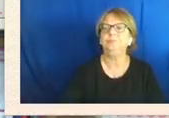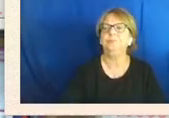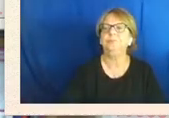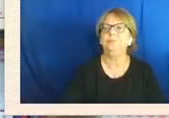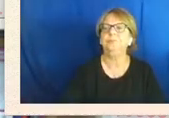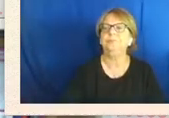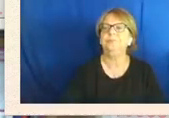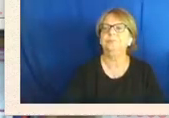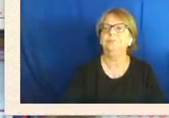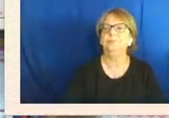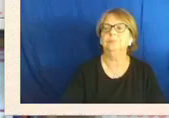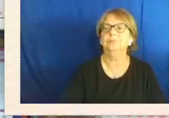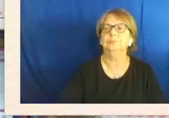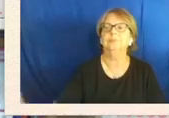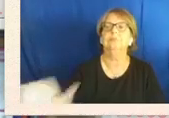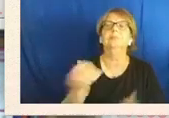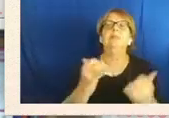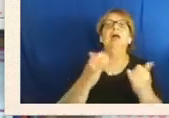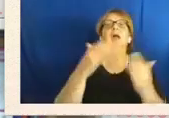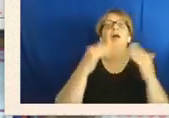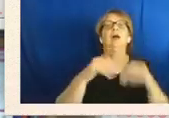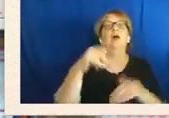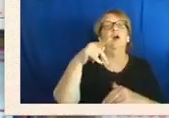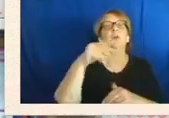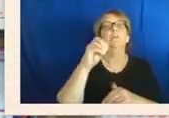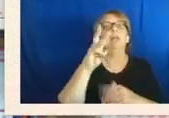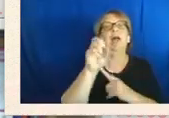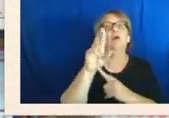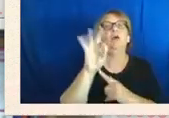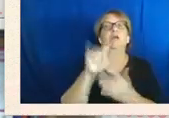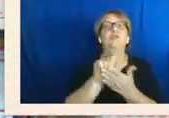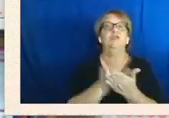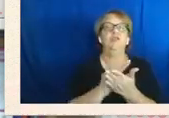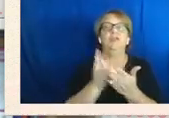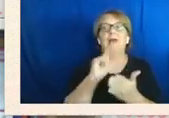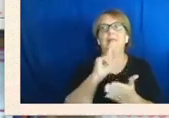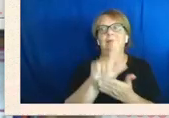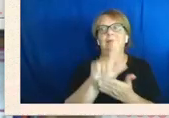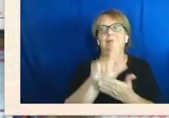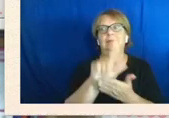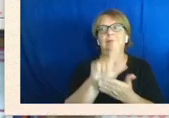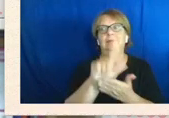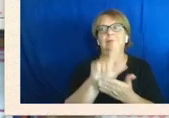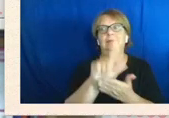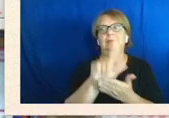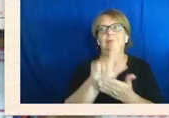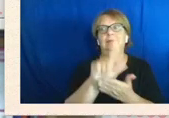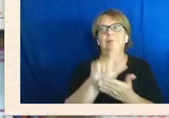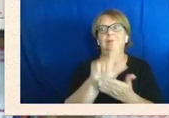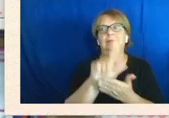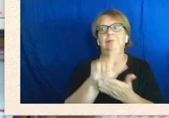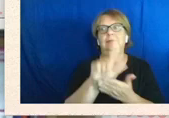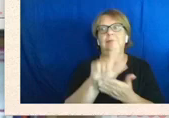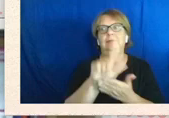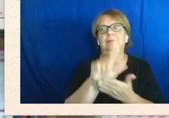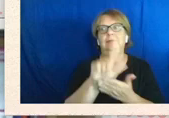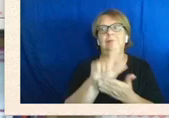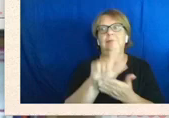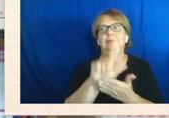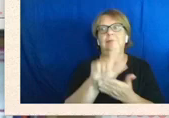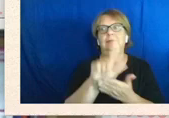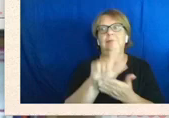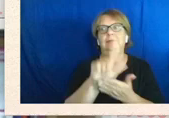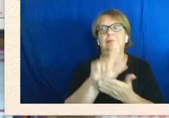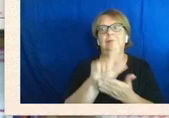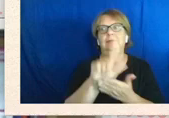power of attorney is a legal document. It gives someone else the power to act in the place of another person.